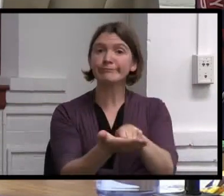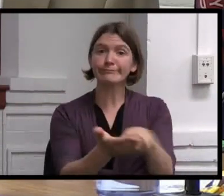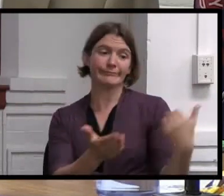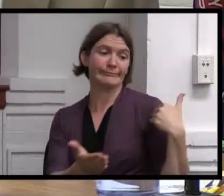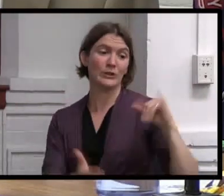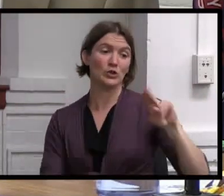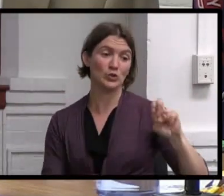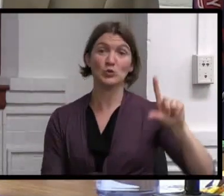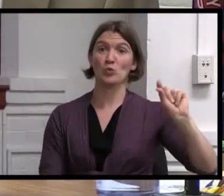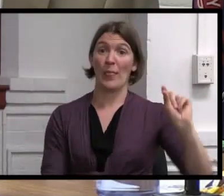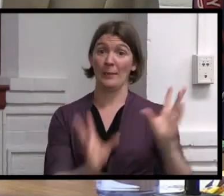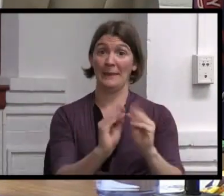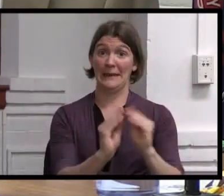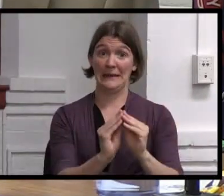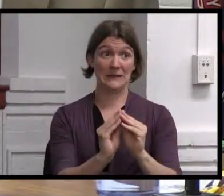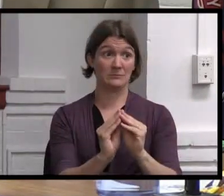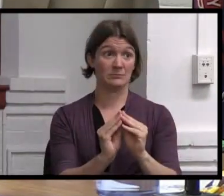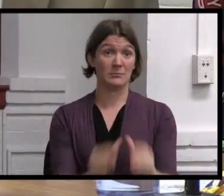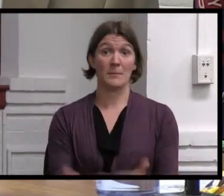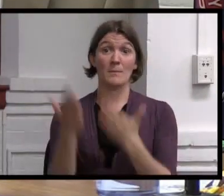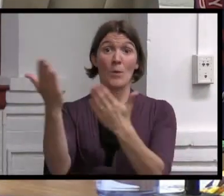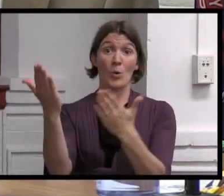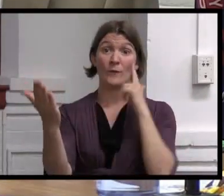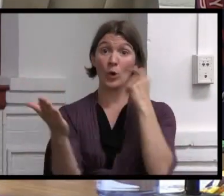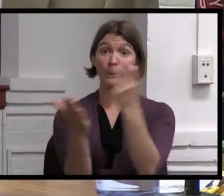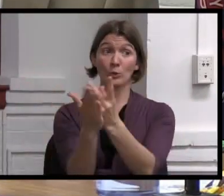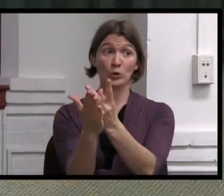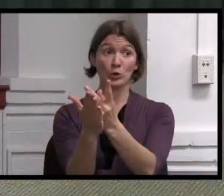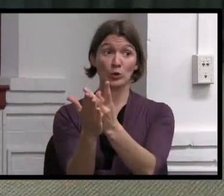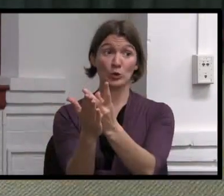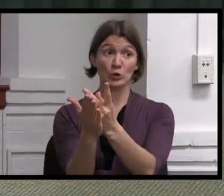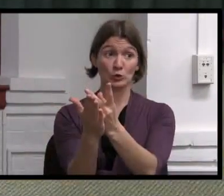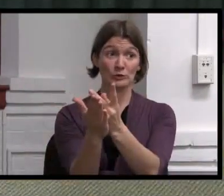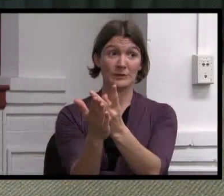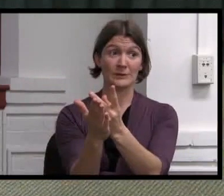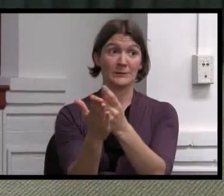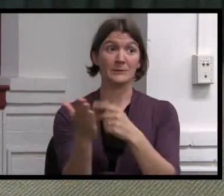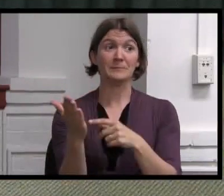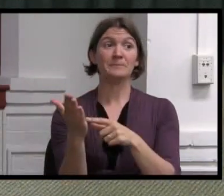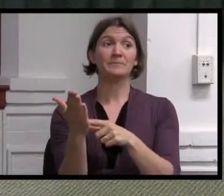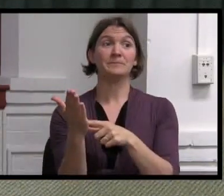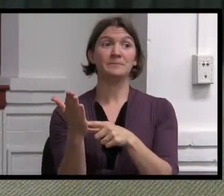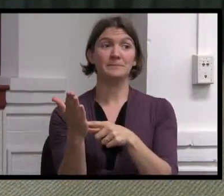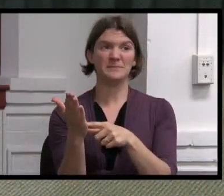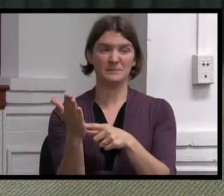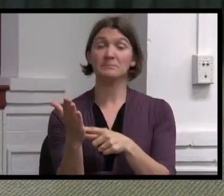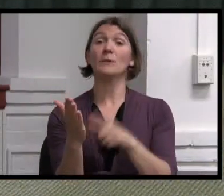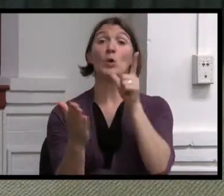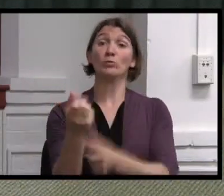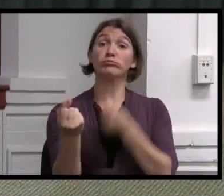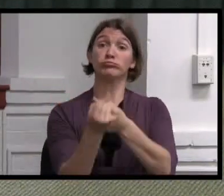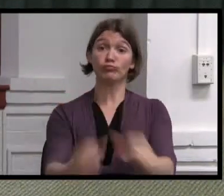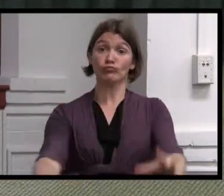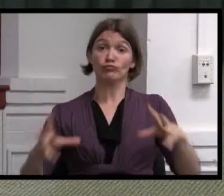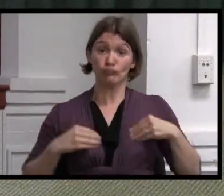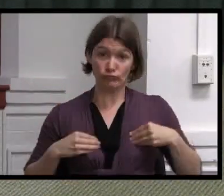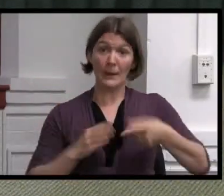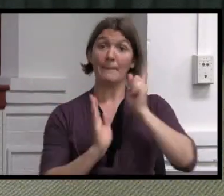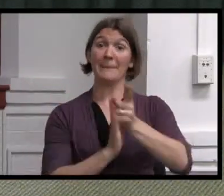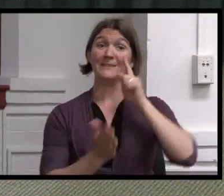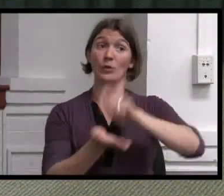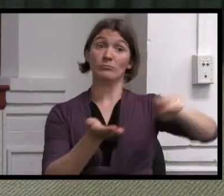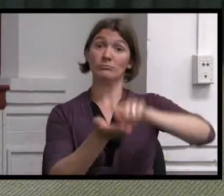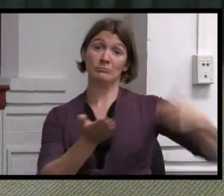minutes of the June 20th meeting. Do I have a motion? So moved. All those in favor of approving the minutes